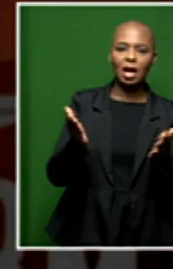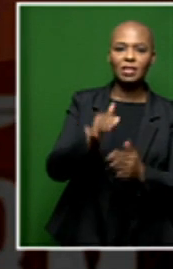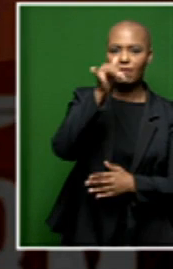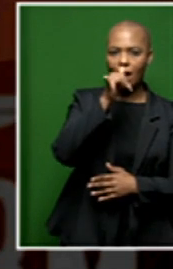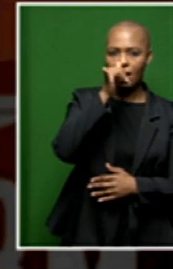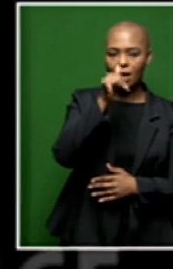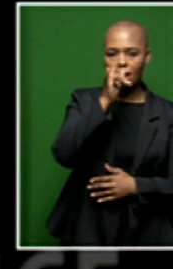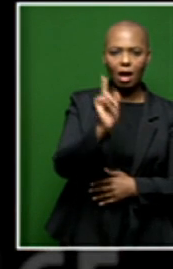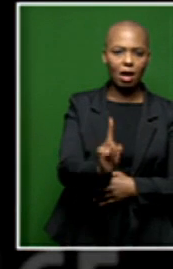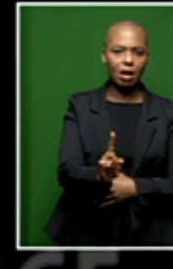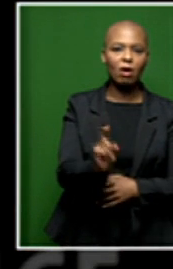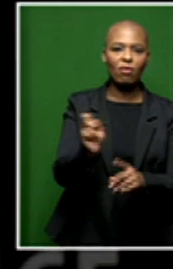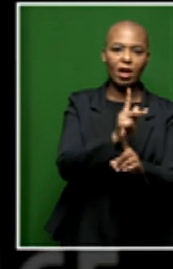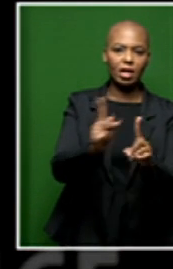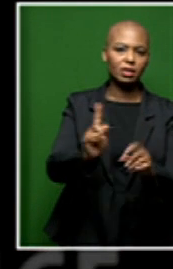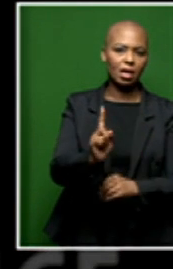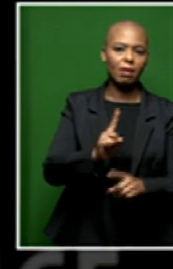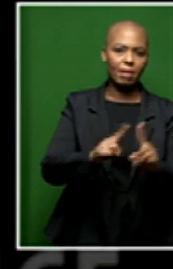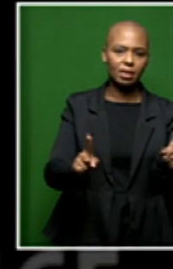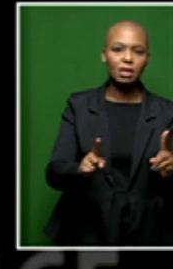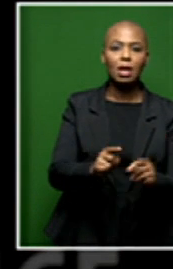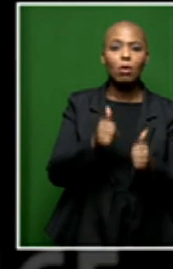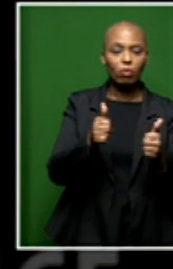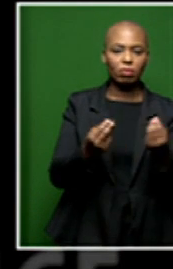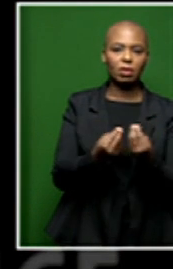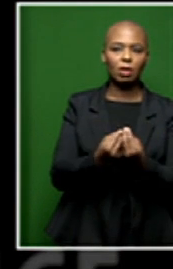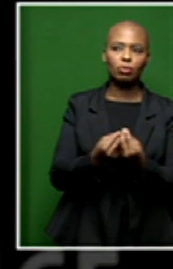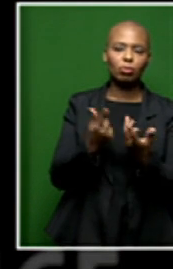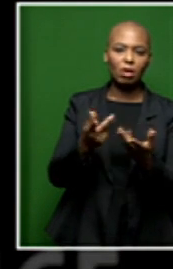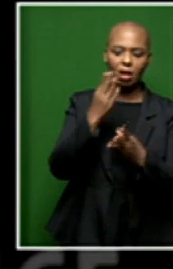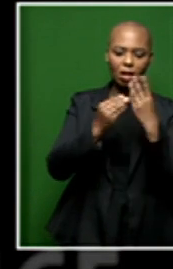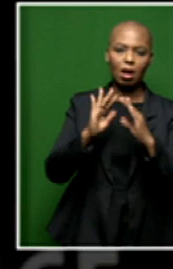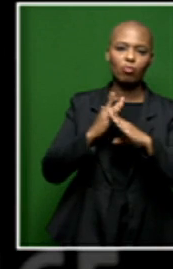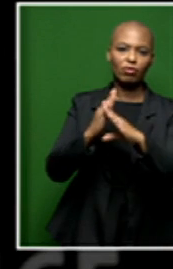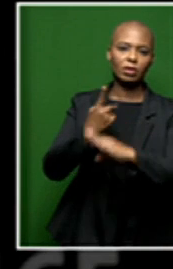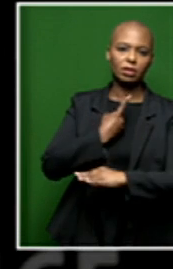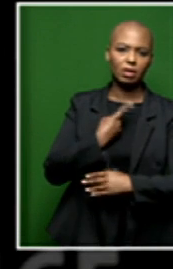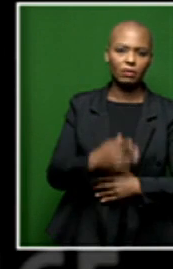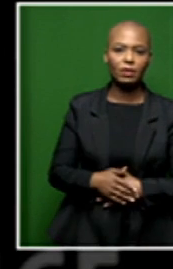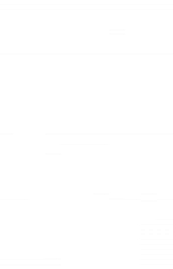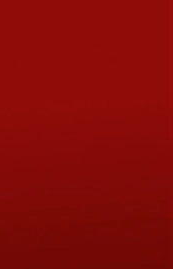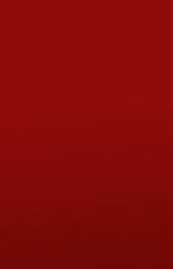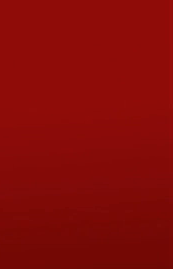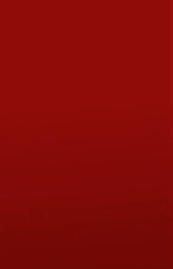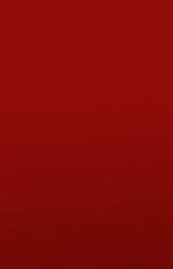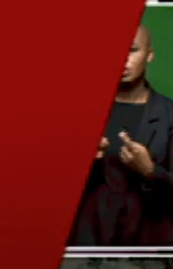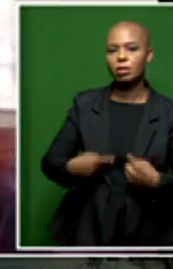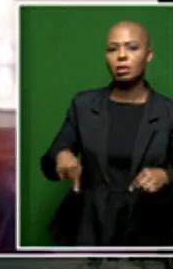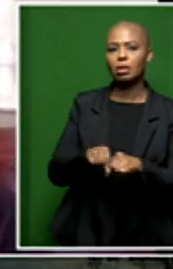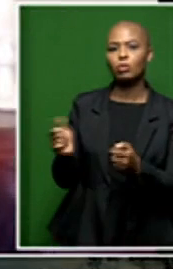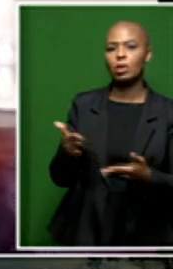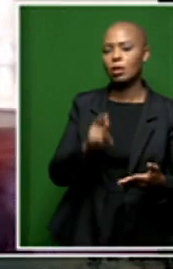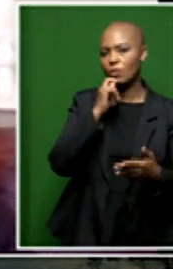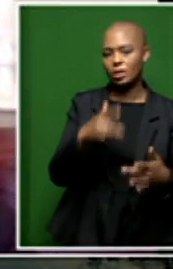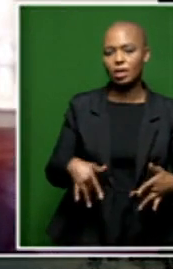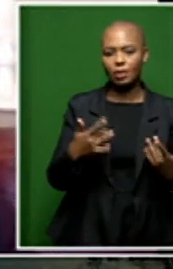for the preservation of life. Ivana, and she joins us now. Ivana, good morning to you. Thank you so much for joining us. Welcome to Morning Live.